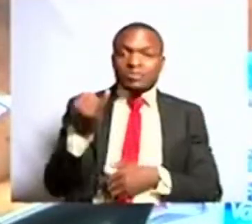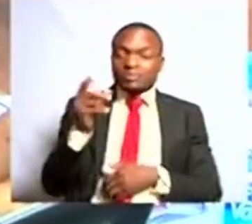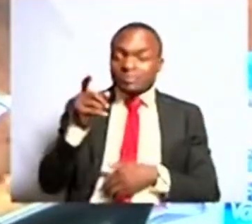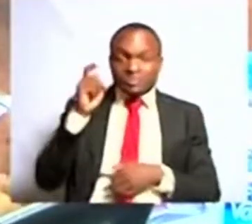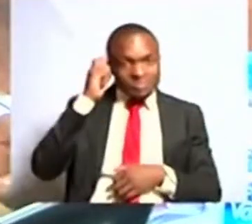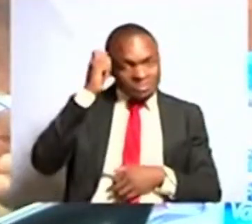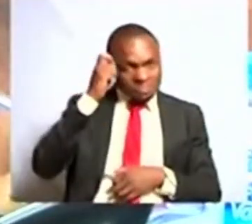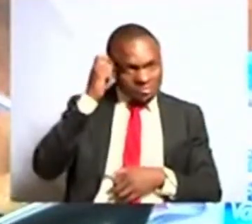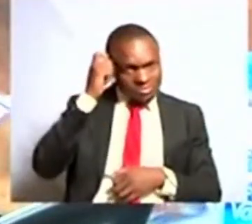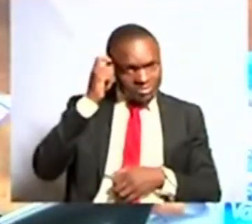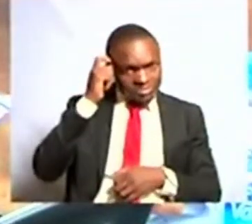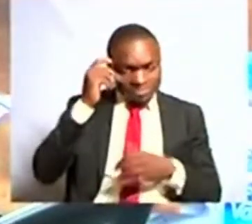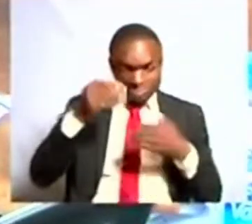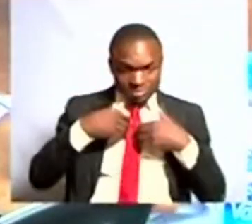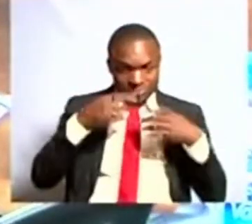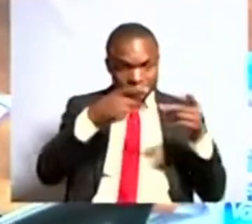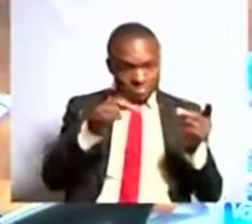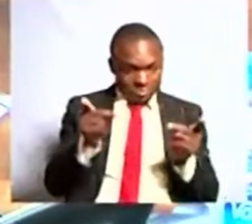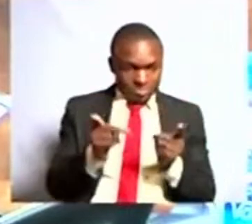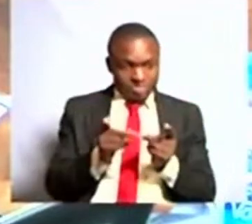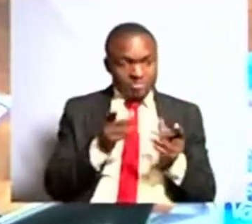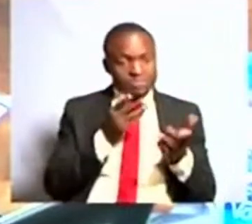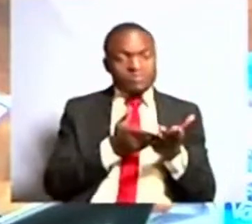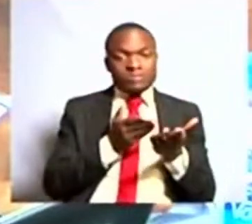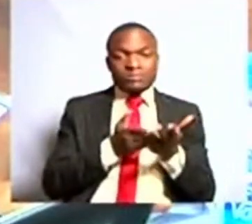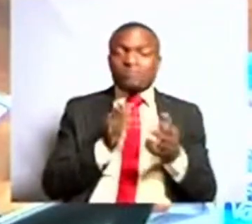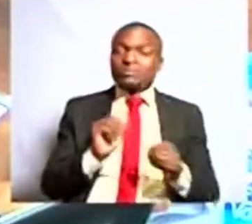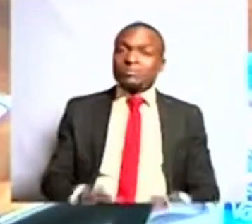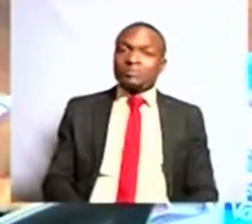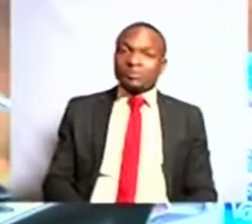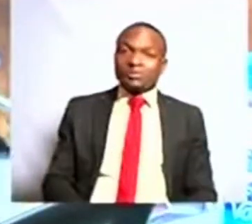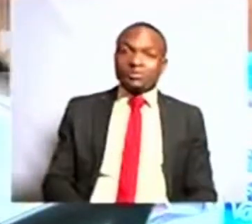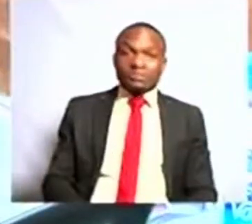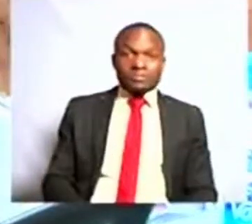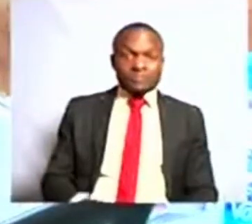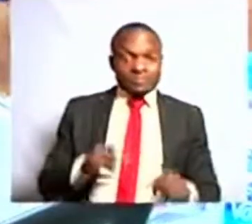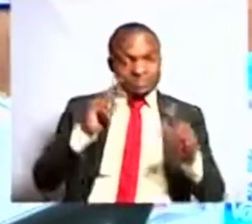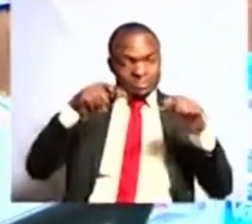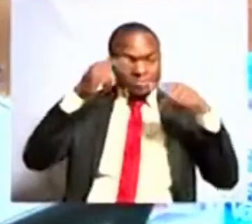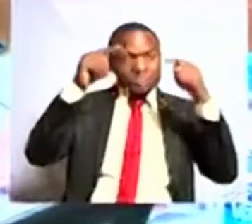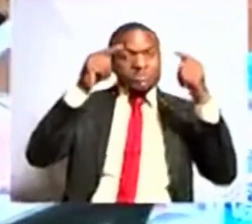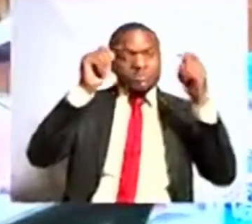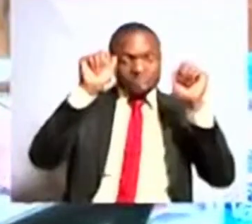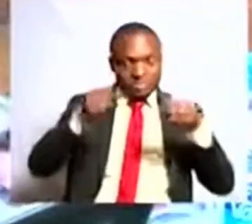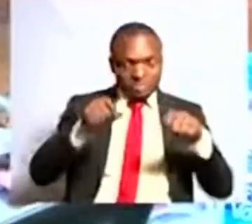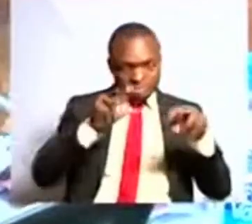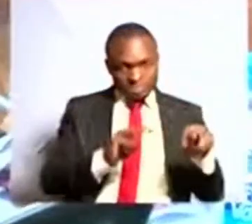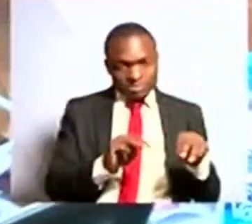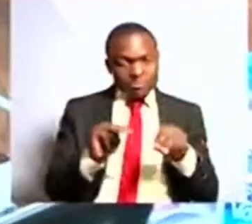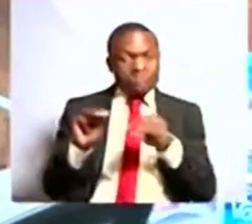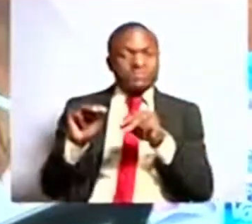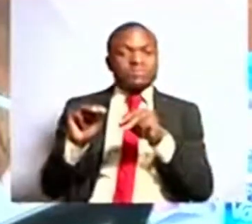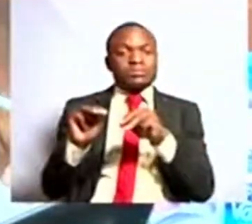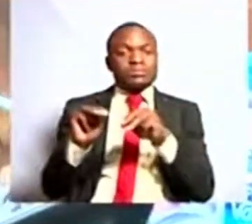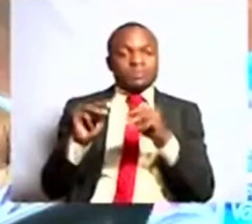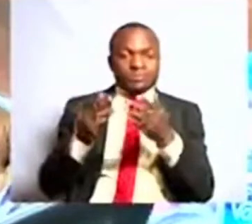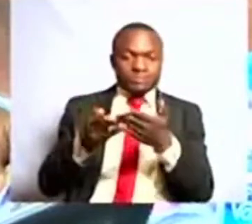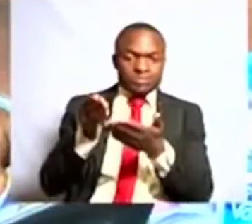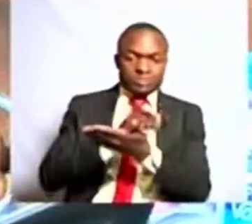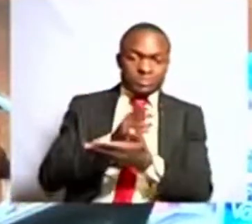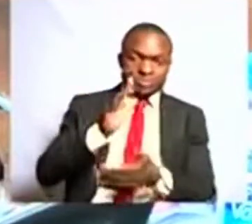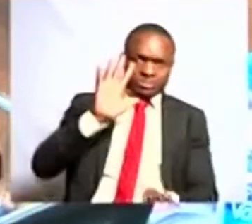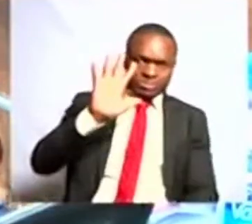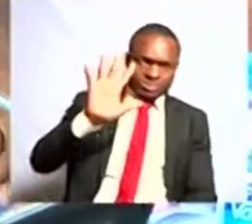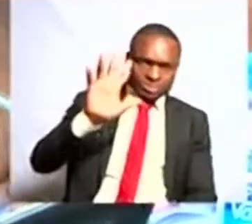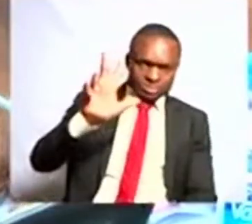think we have a position on this matter. So in the interest of progress, let's proceed to paragraph 53